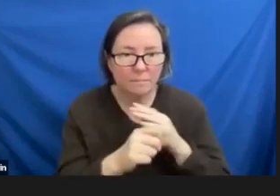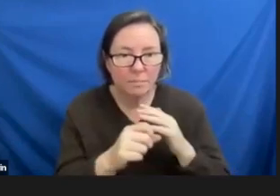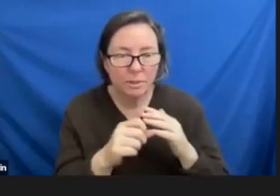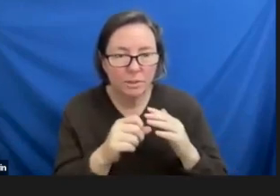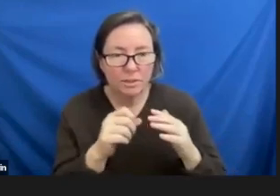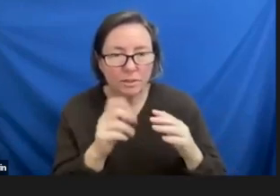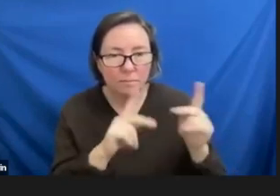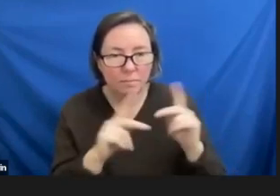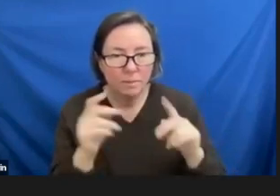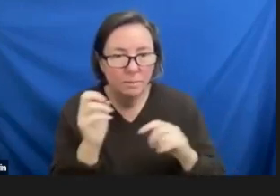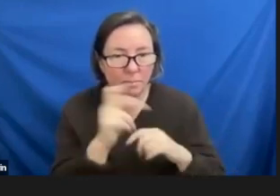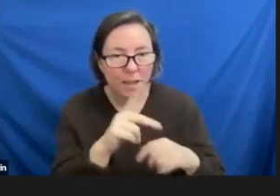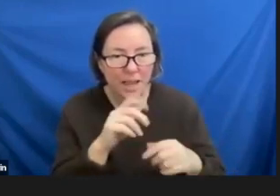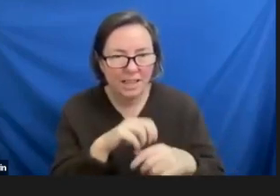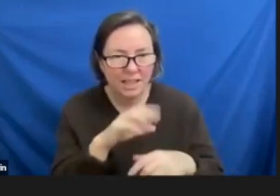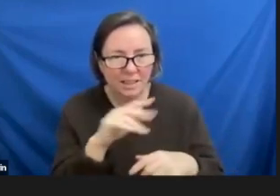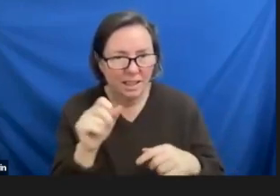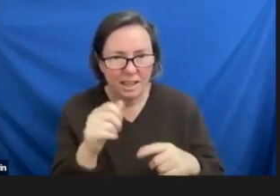right?